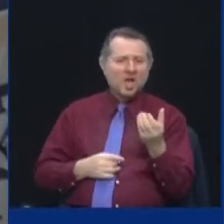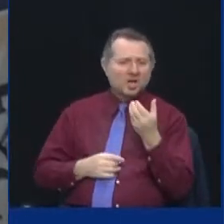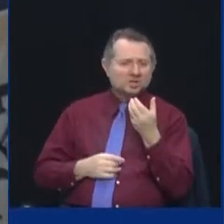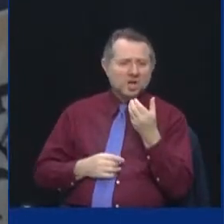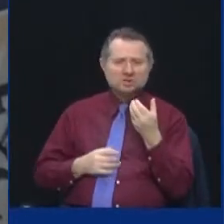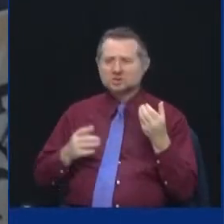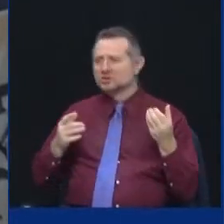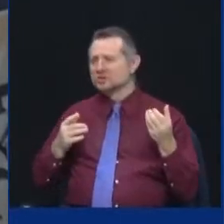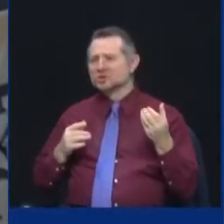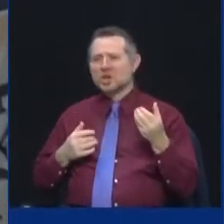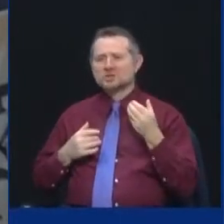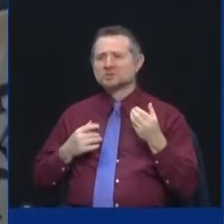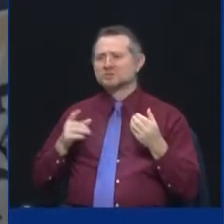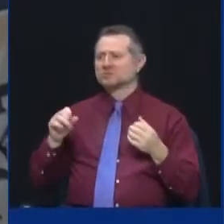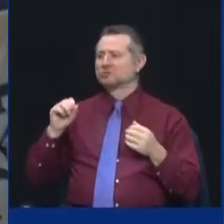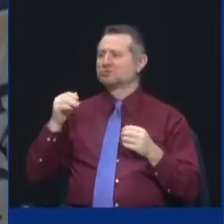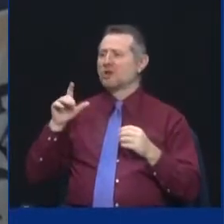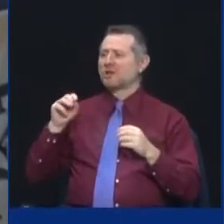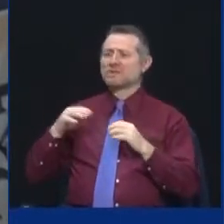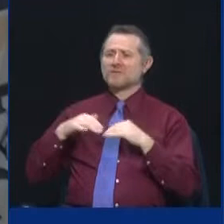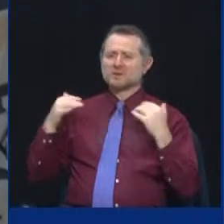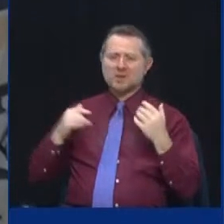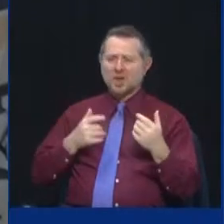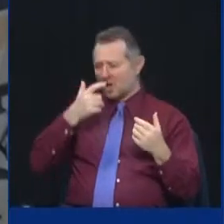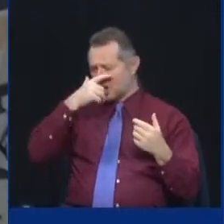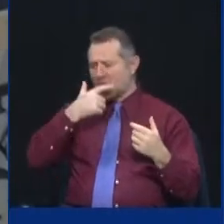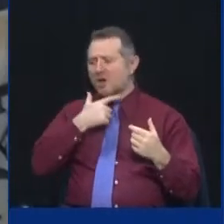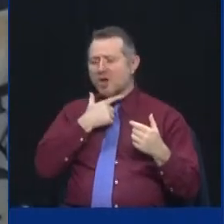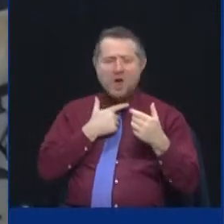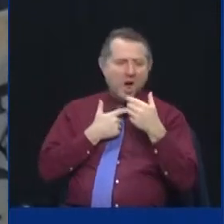Sahlen Field, when you have a hot dog, you take it off.